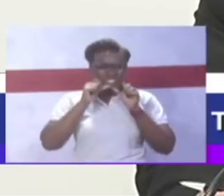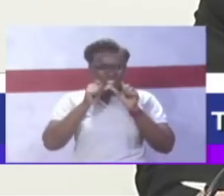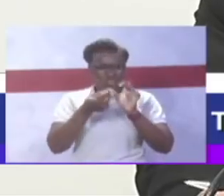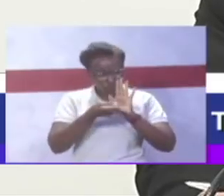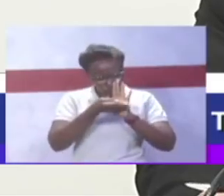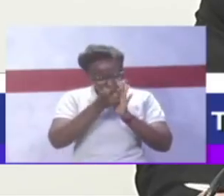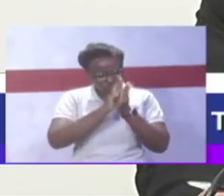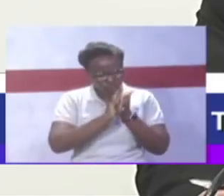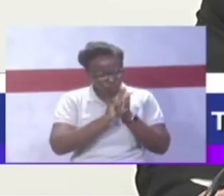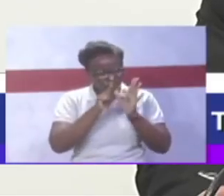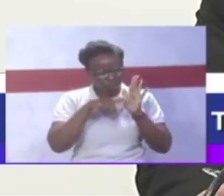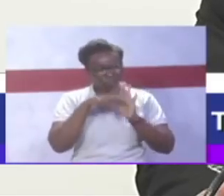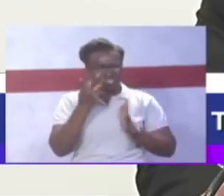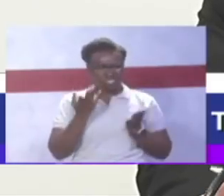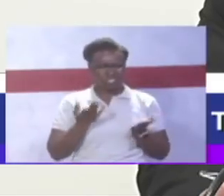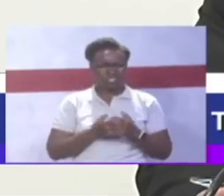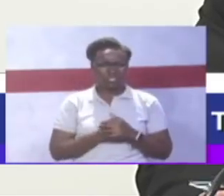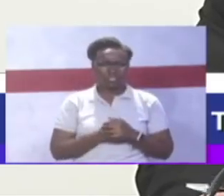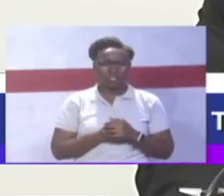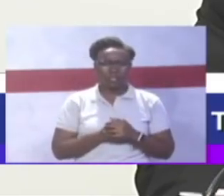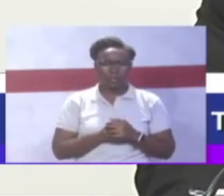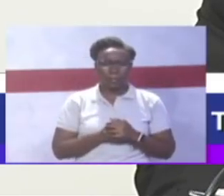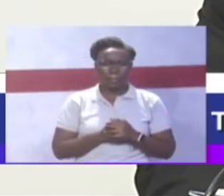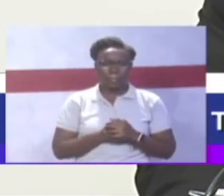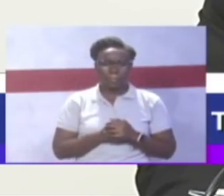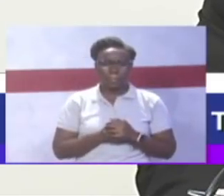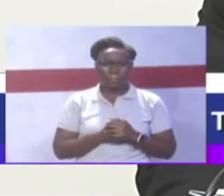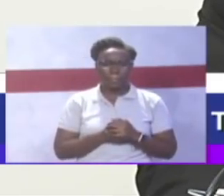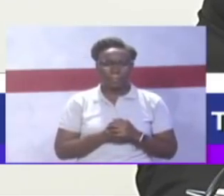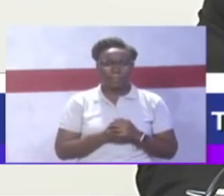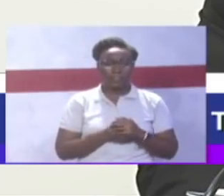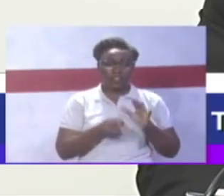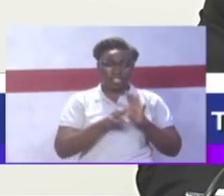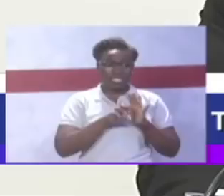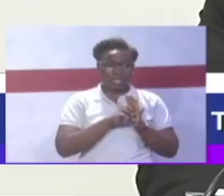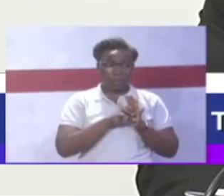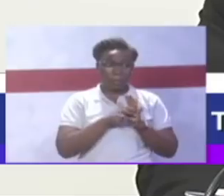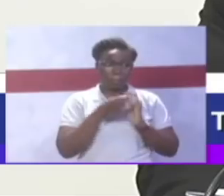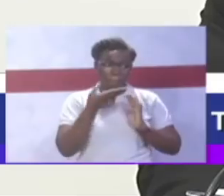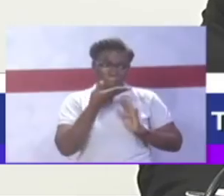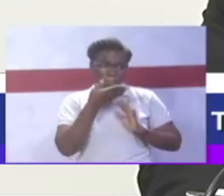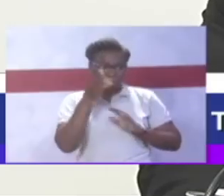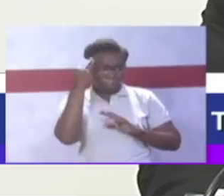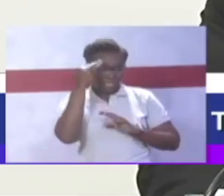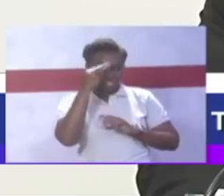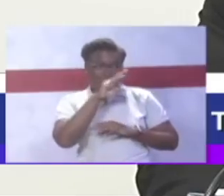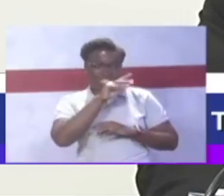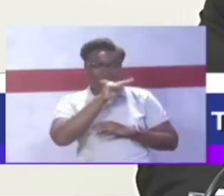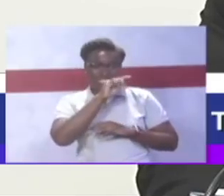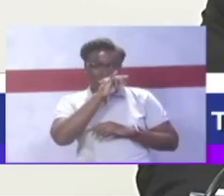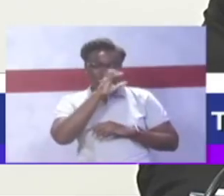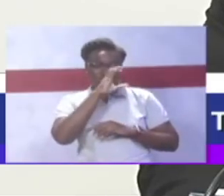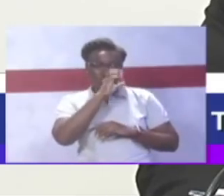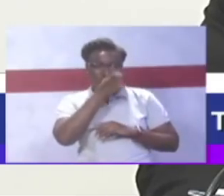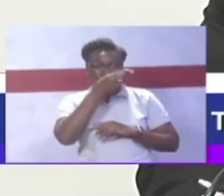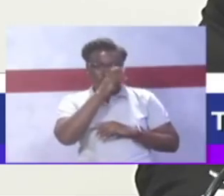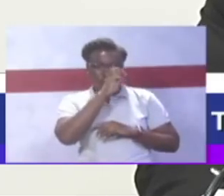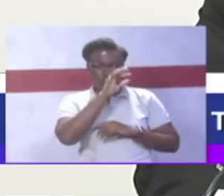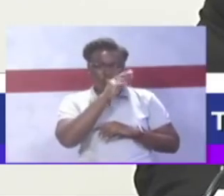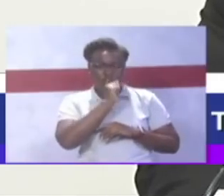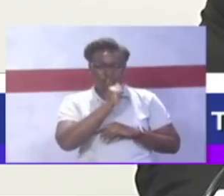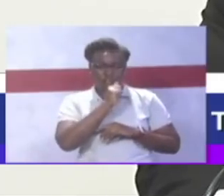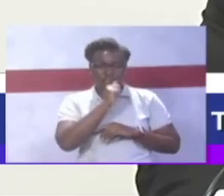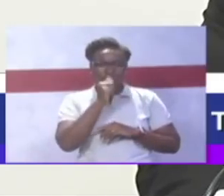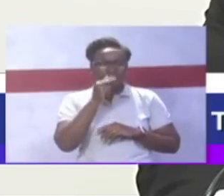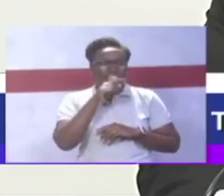for example, he has COVID related to long COVID, where he has persistence of symptoms. So there's